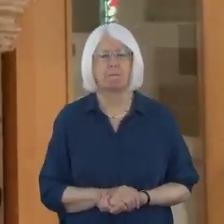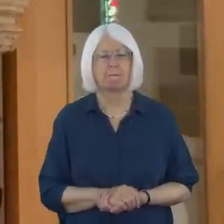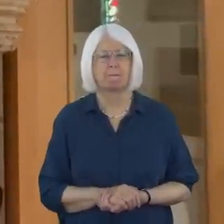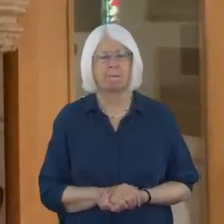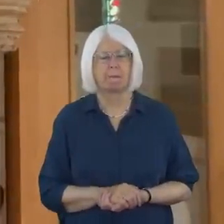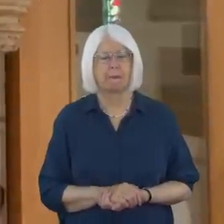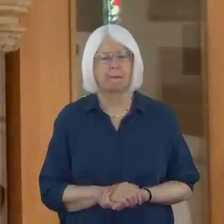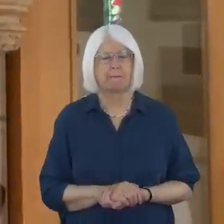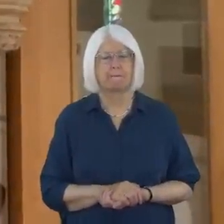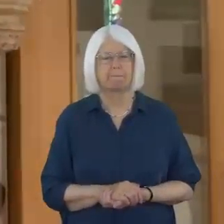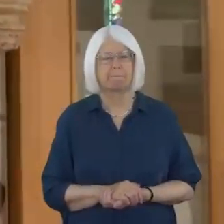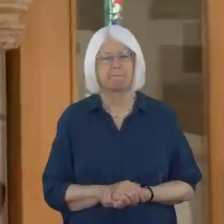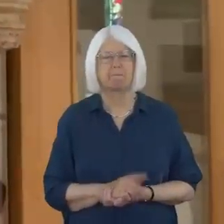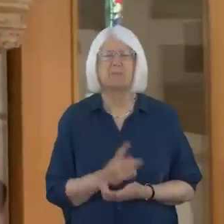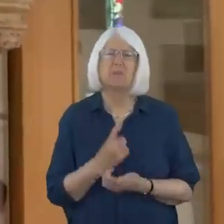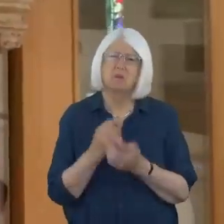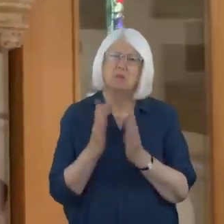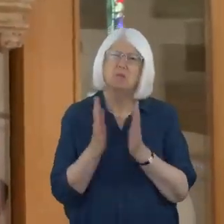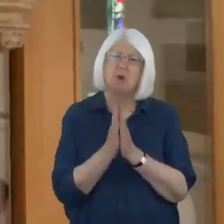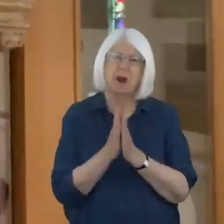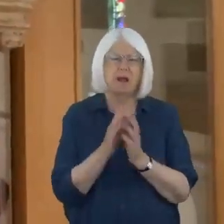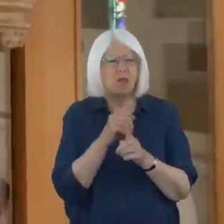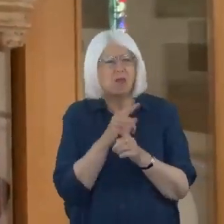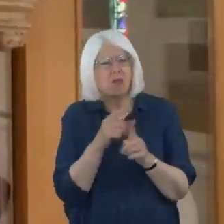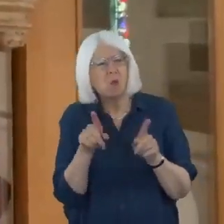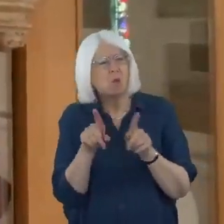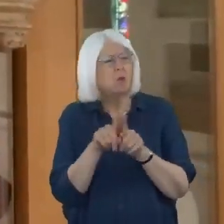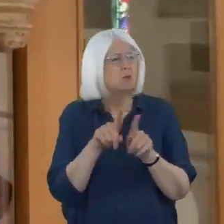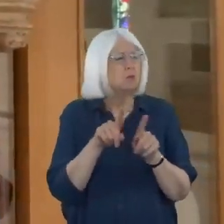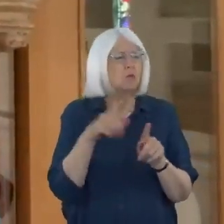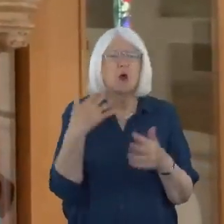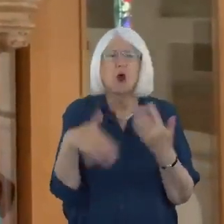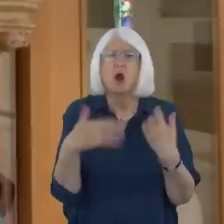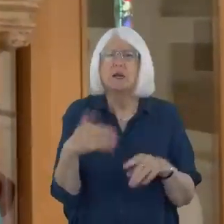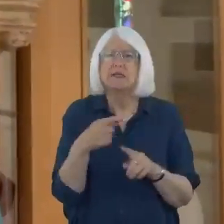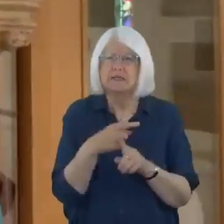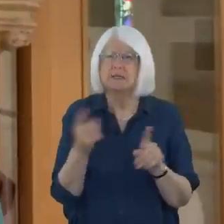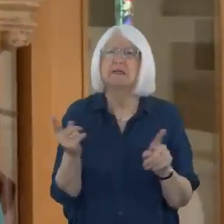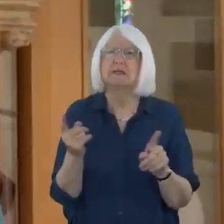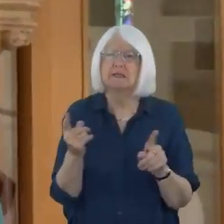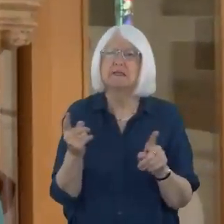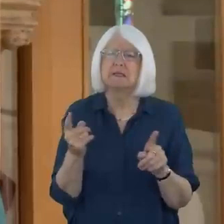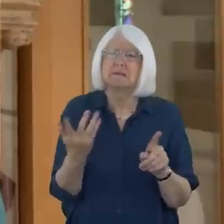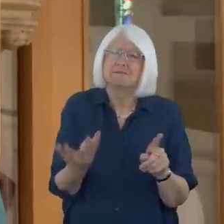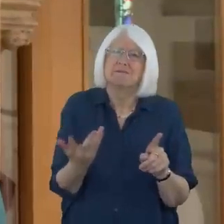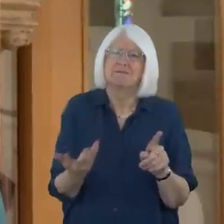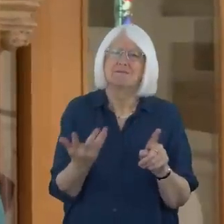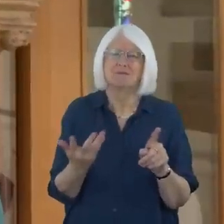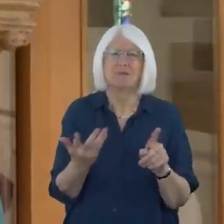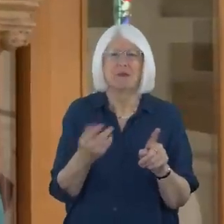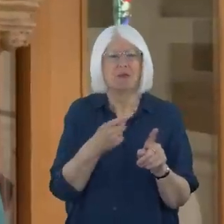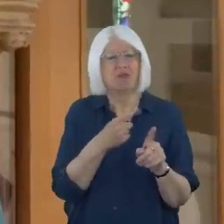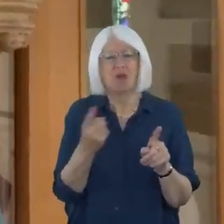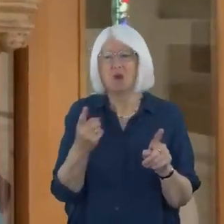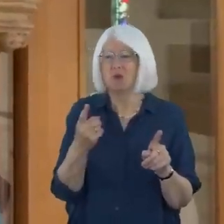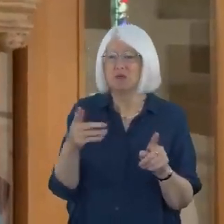Father, we pray for those who are hurting at this time, for those besieged by